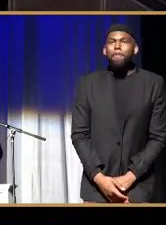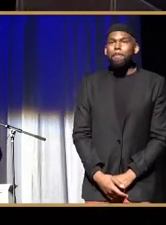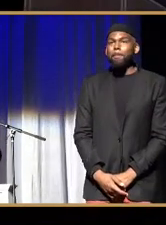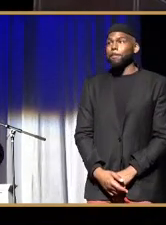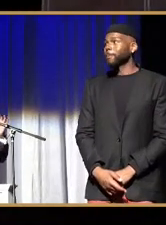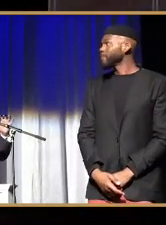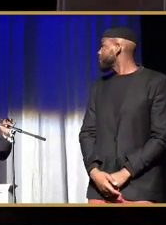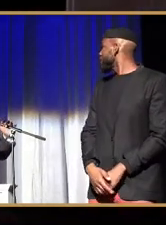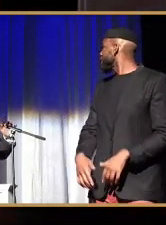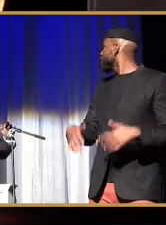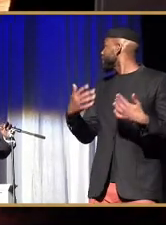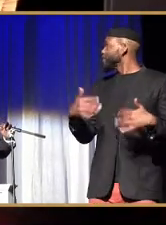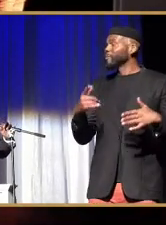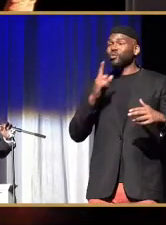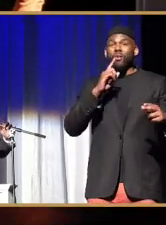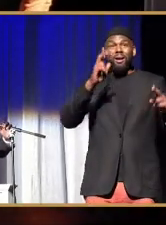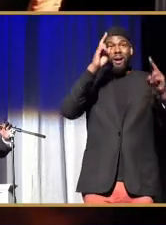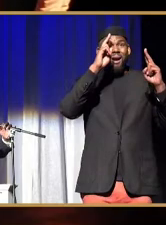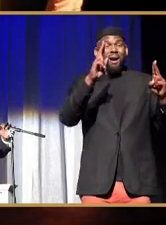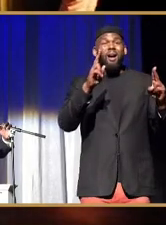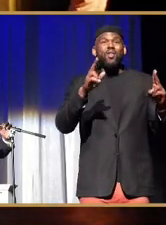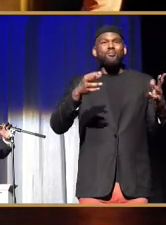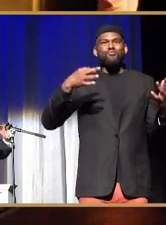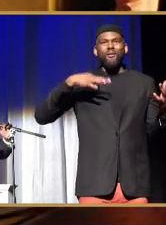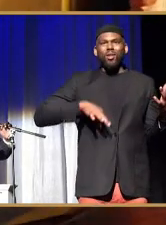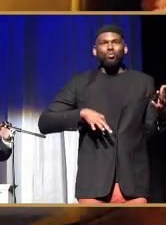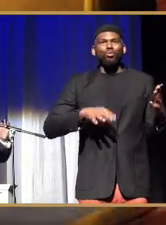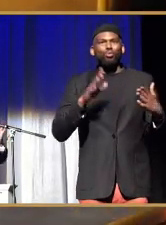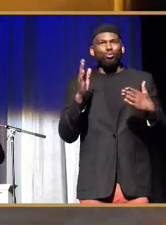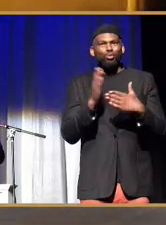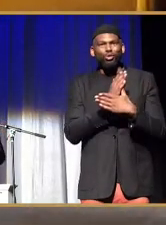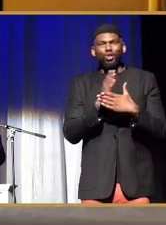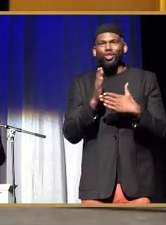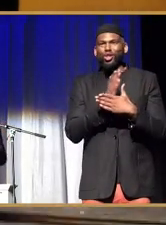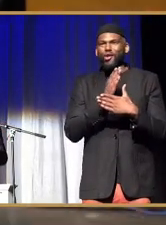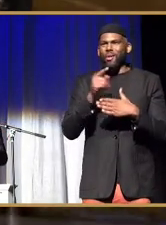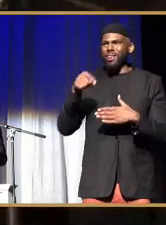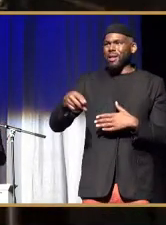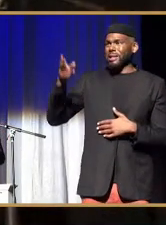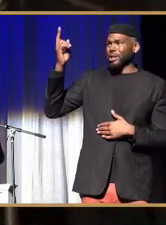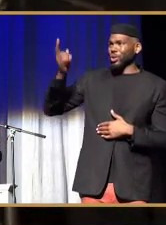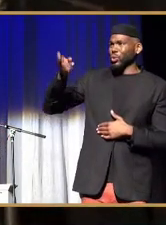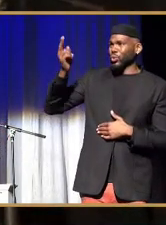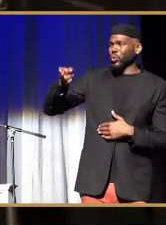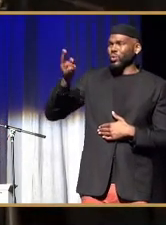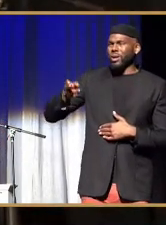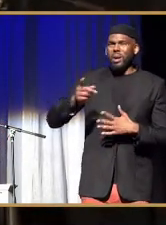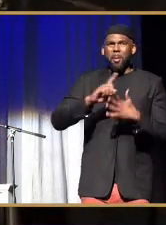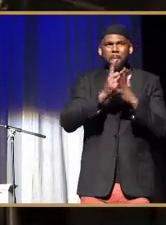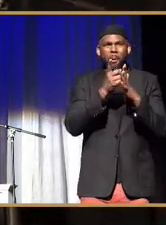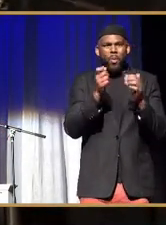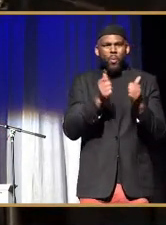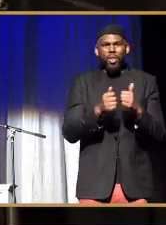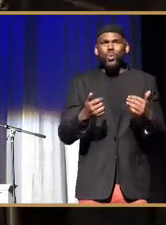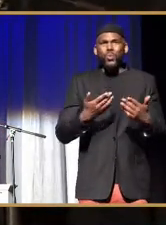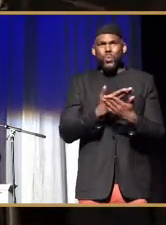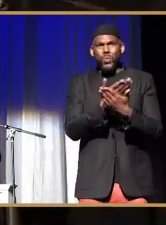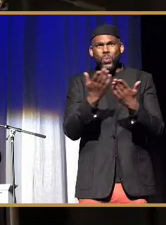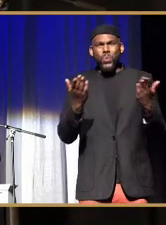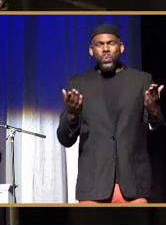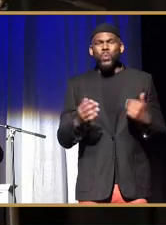It is indeed an honor and a privilege to be able to share this historic and monumental moment with each and every one of